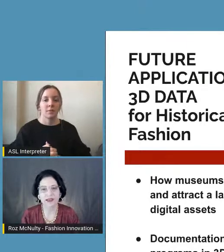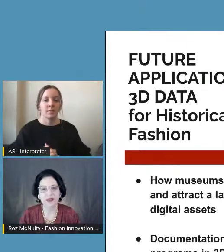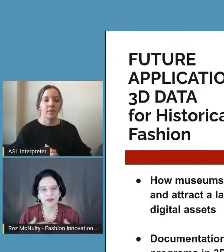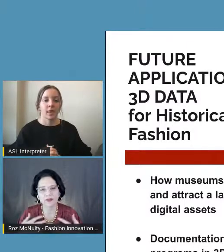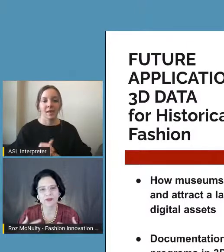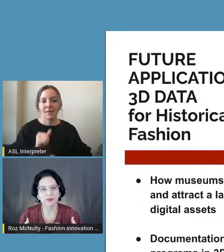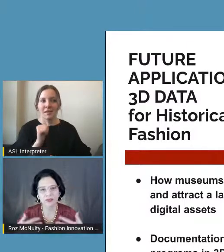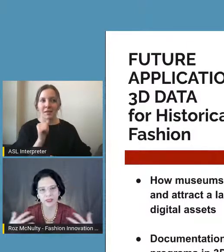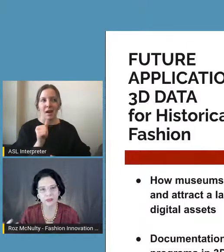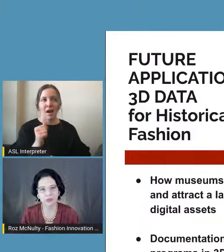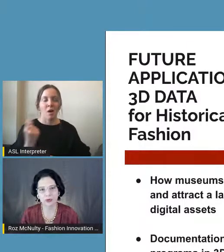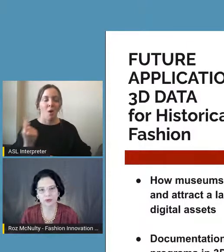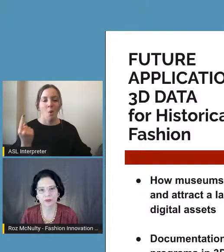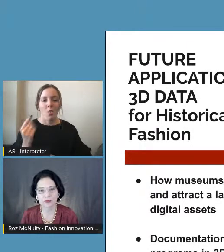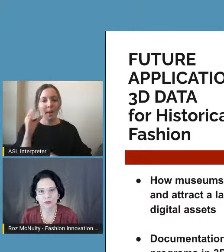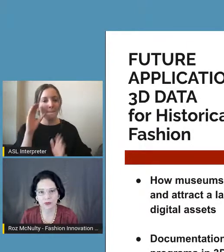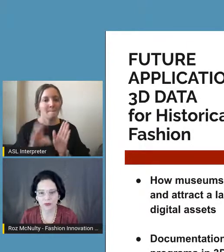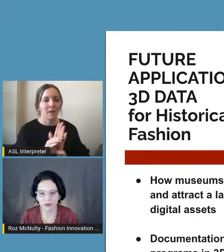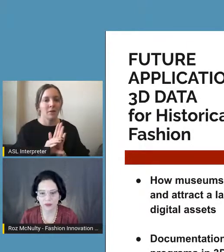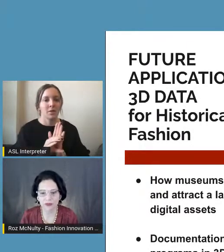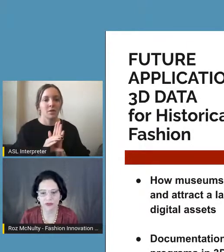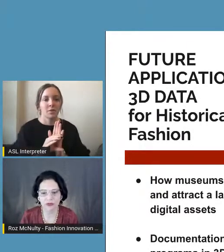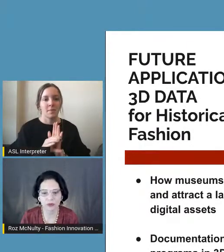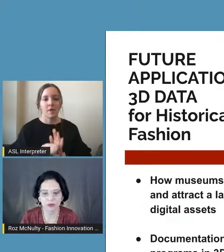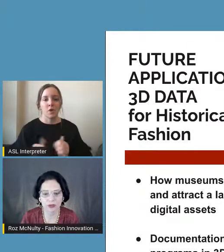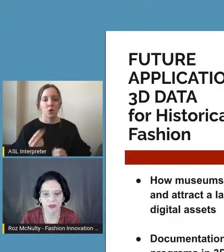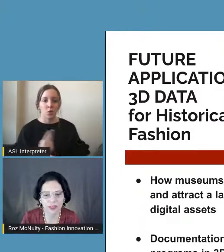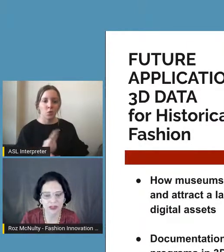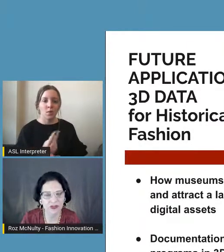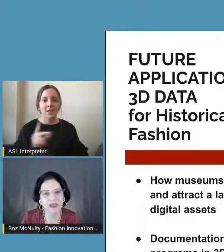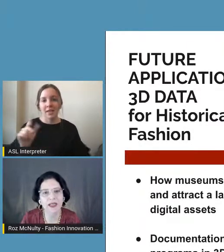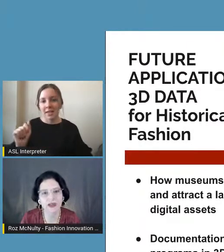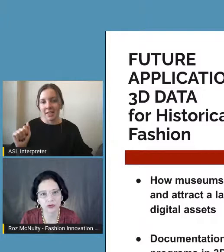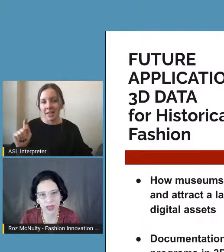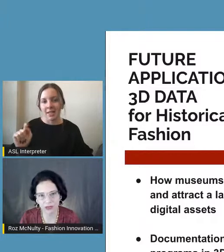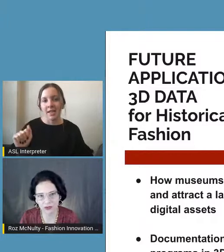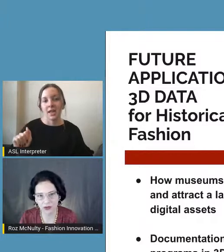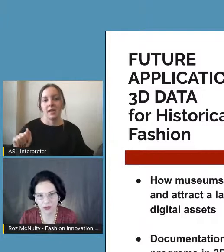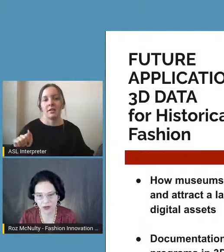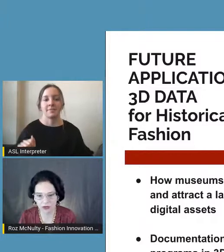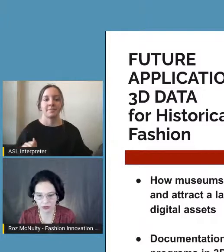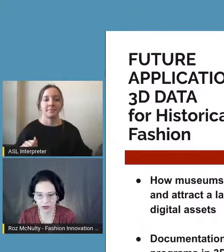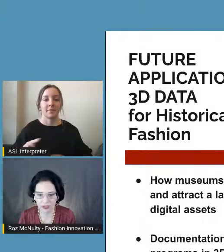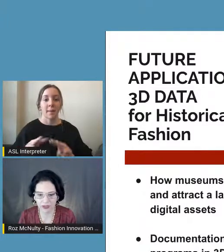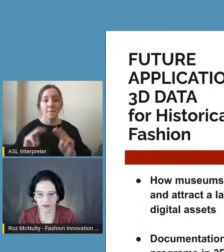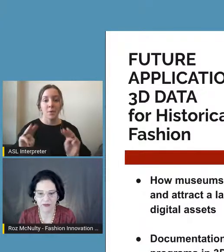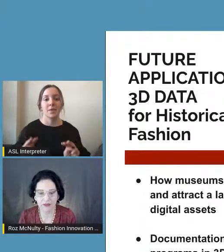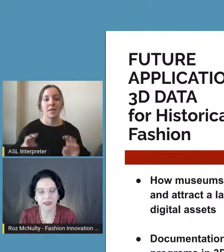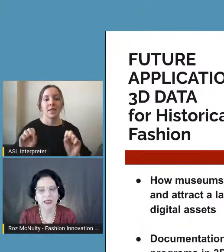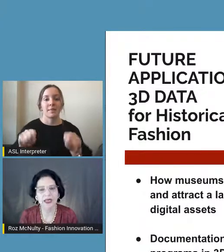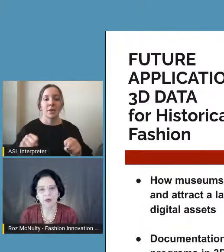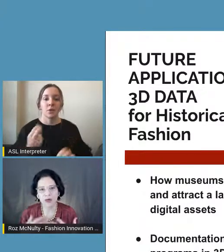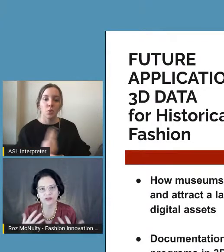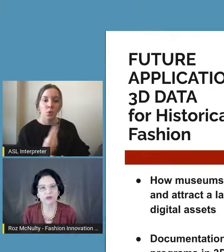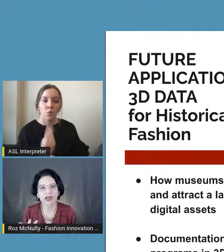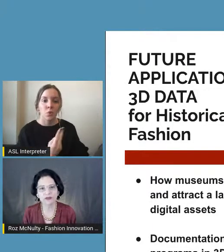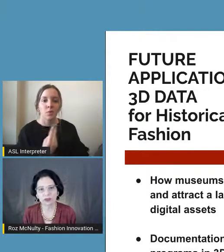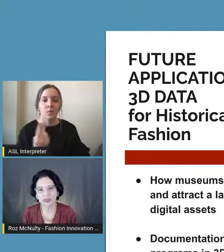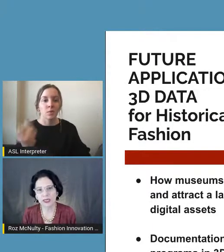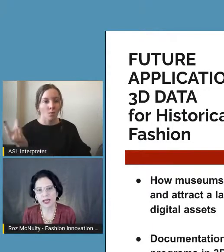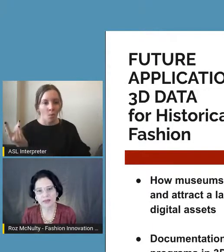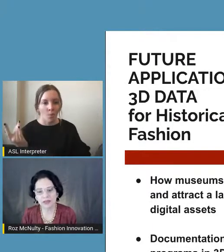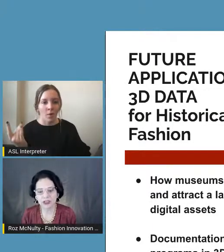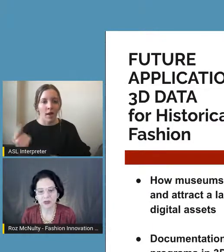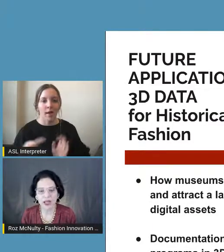enough. And this is really important for museums to show their collection and attract larger audience. Once you